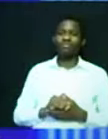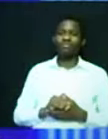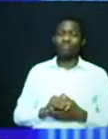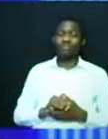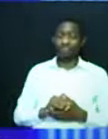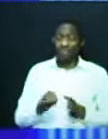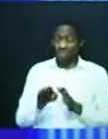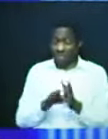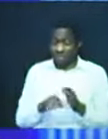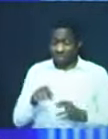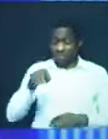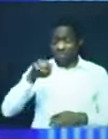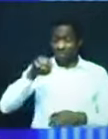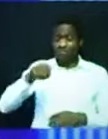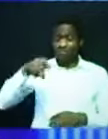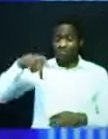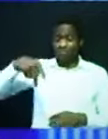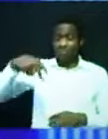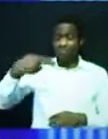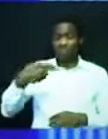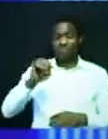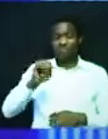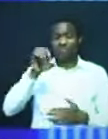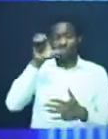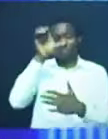Ephesians chapter 4 verse